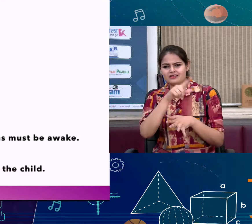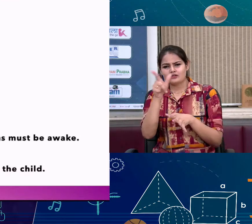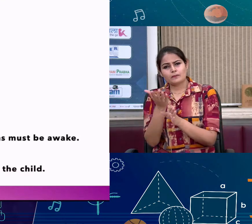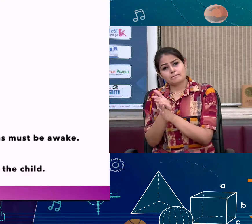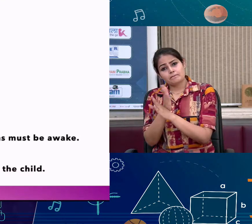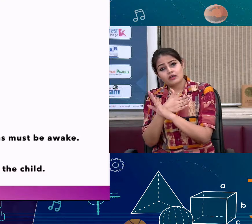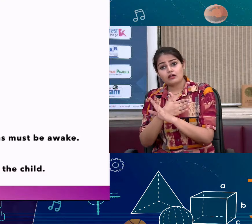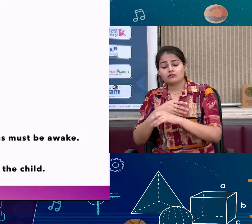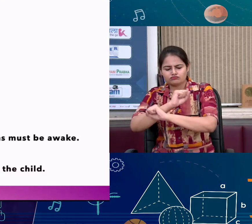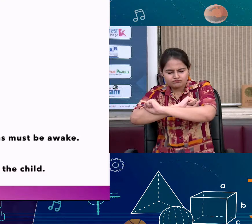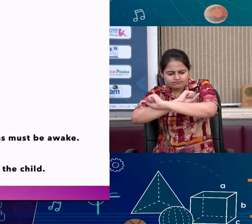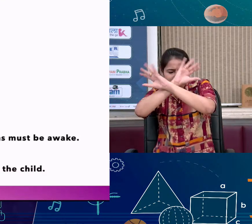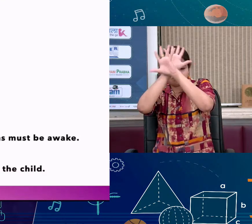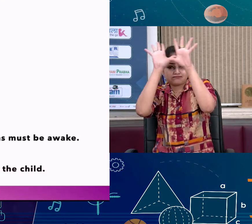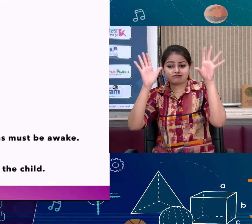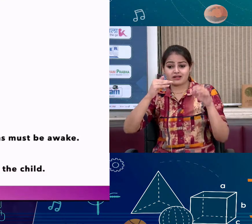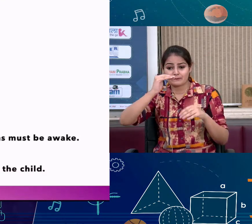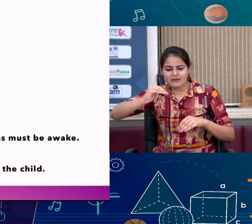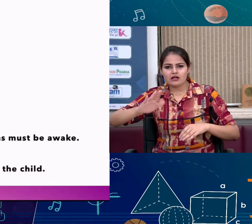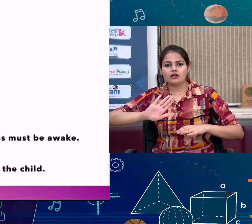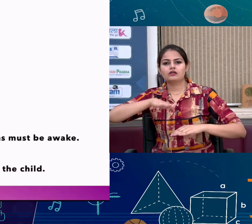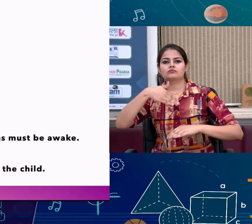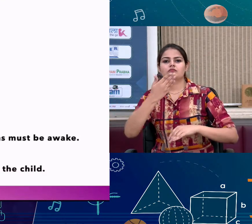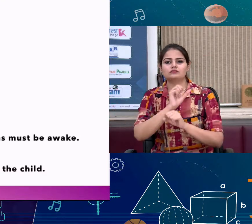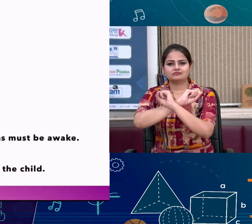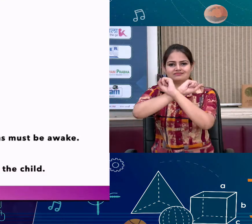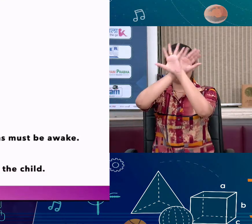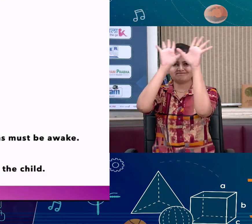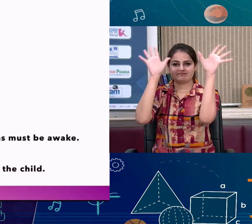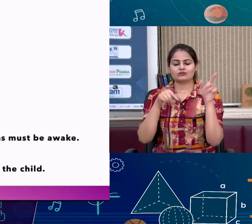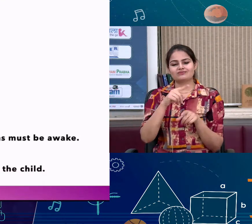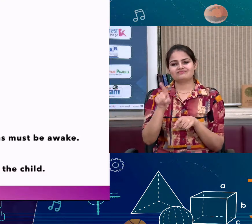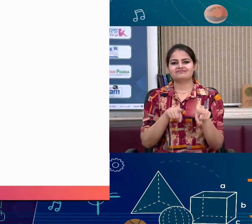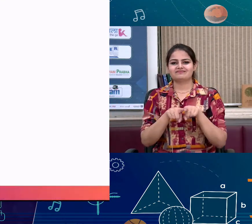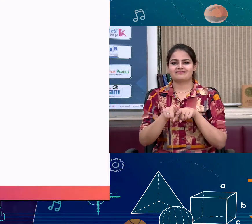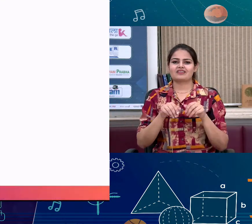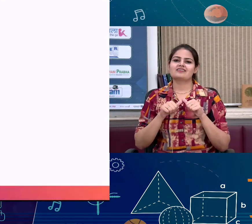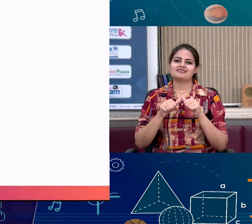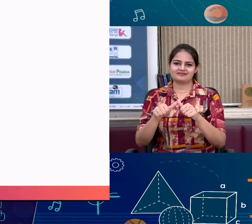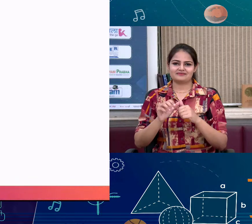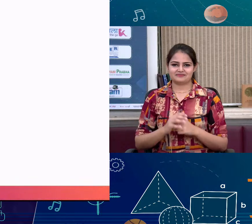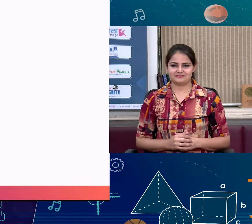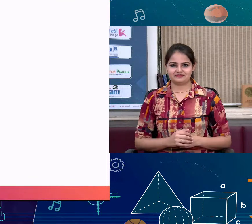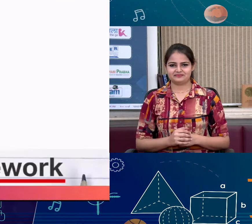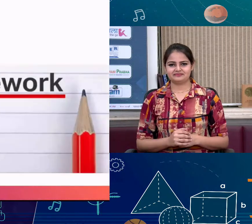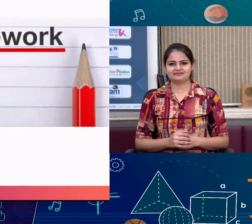are the few answers. So this is how you can attempt the questions.